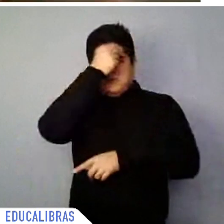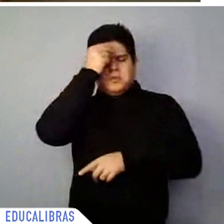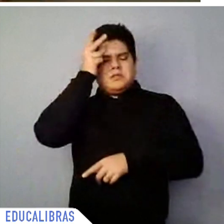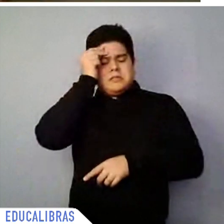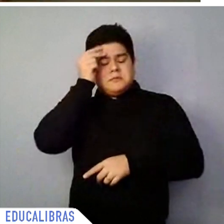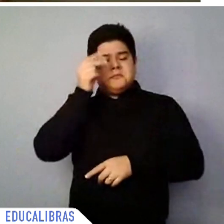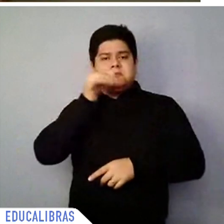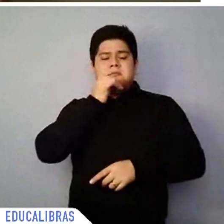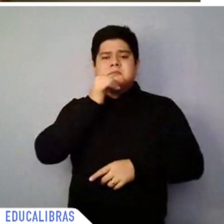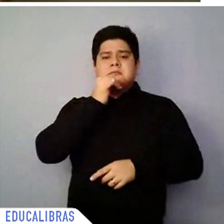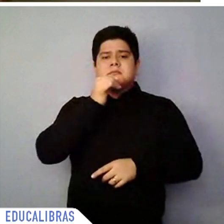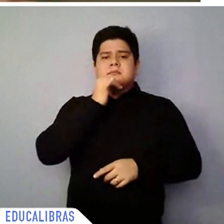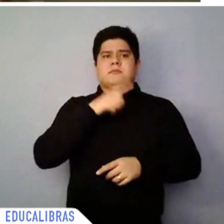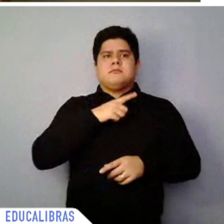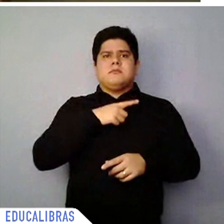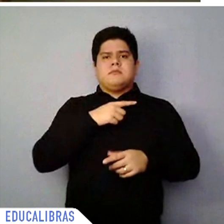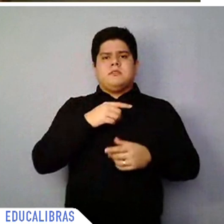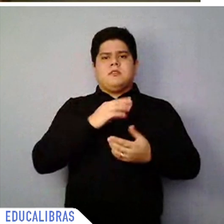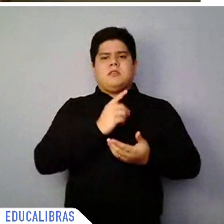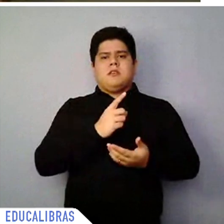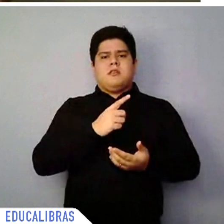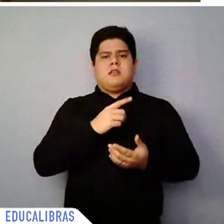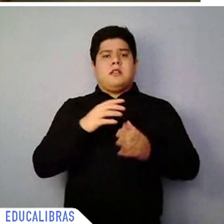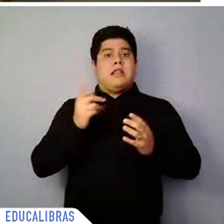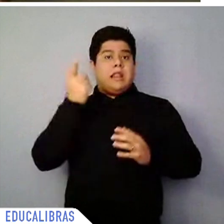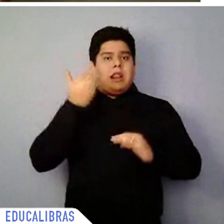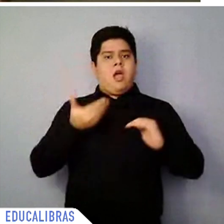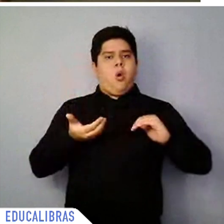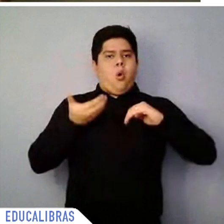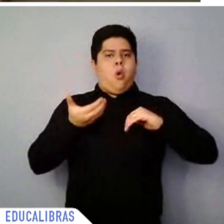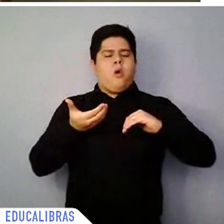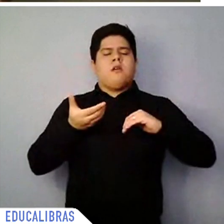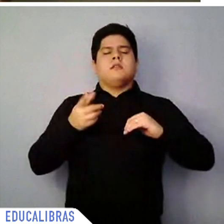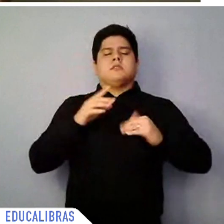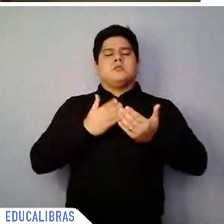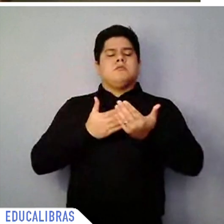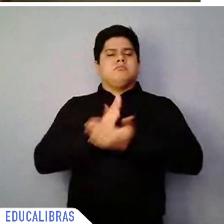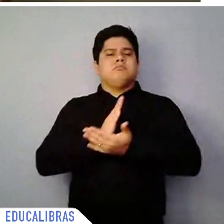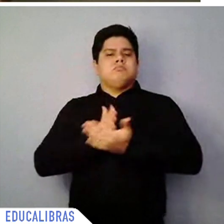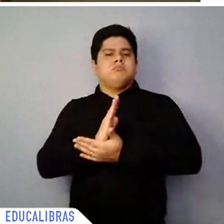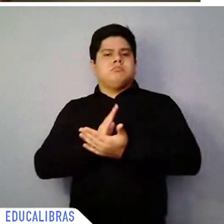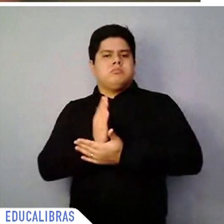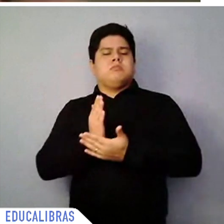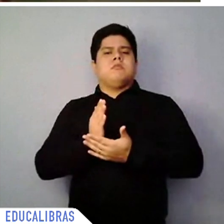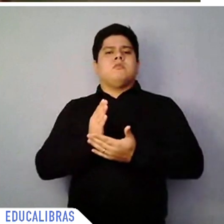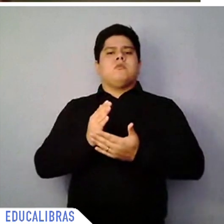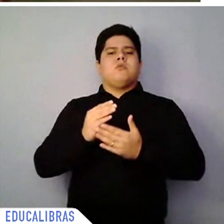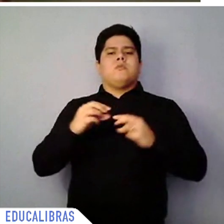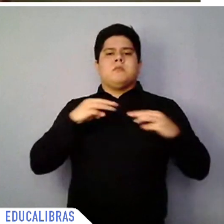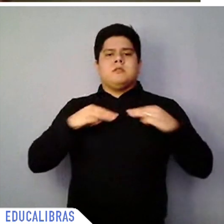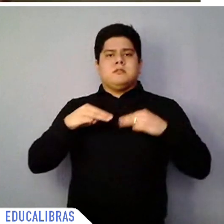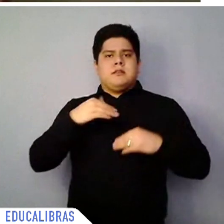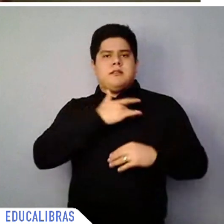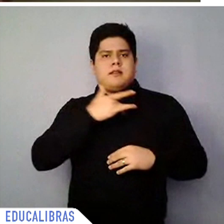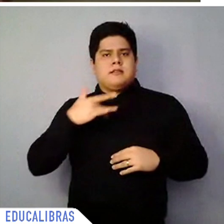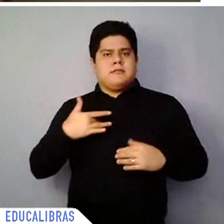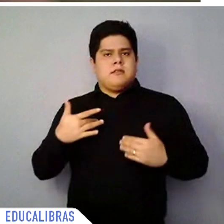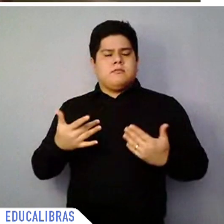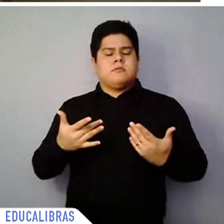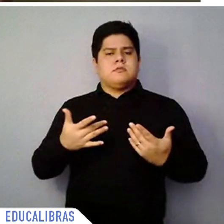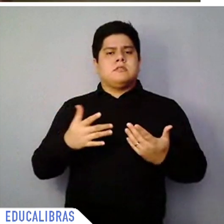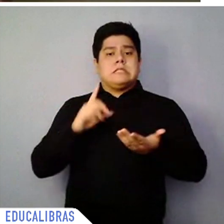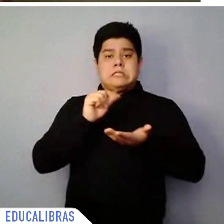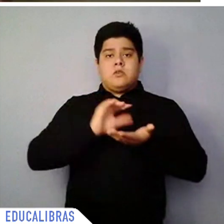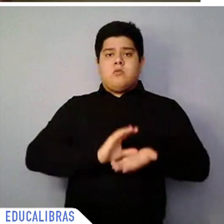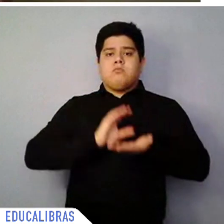and in partnership with cities. When you look at all the resources, well, we had approved at the